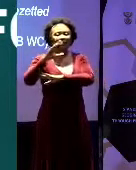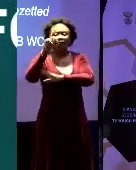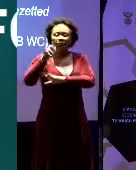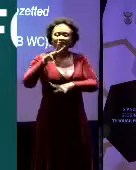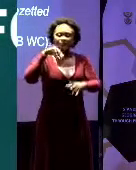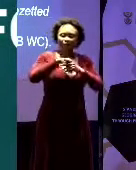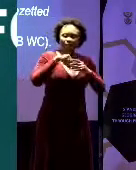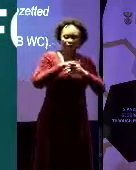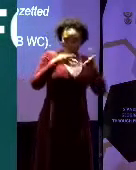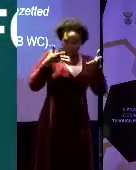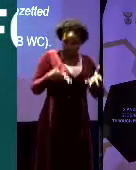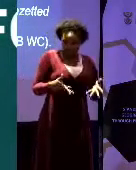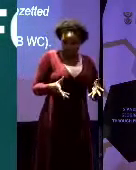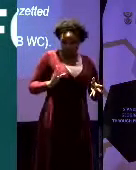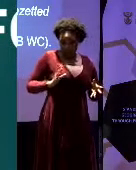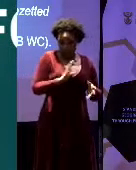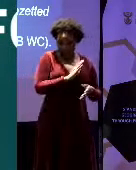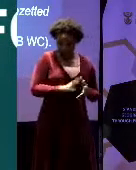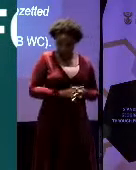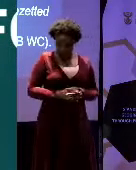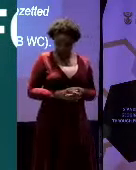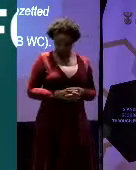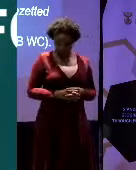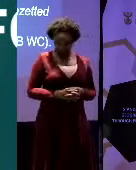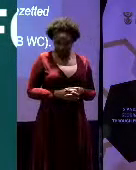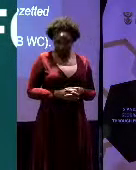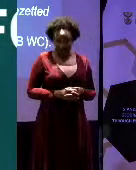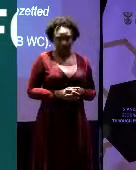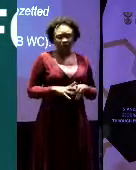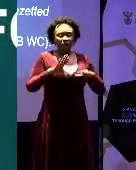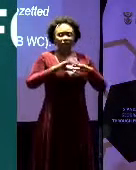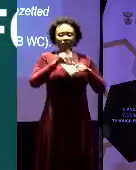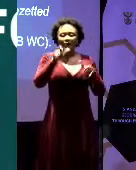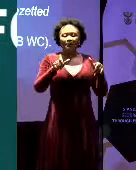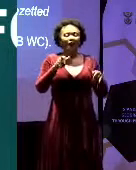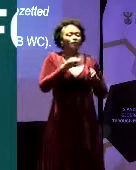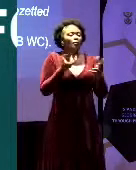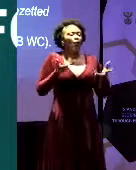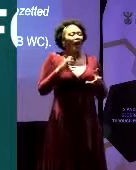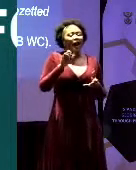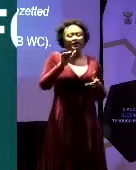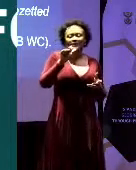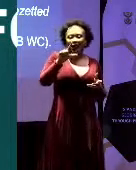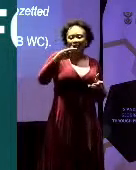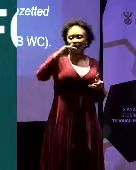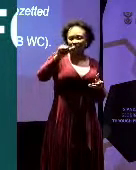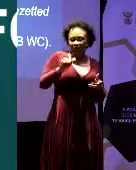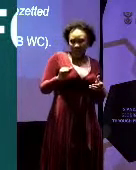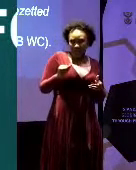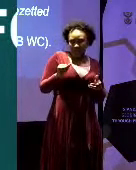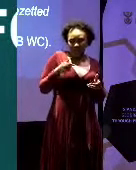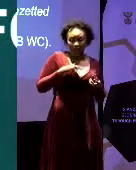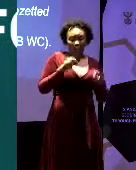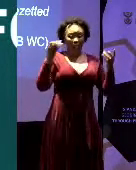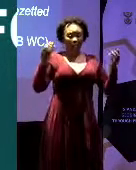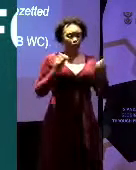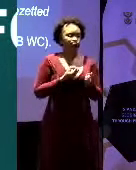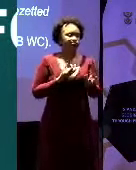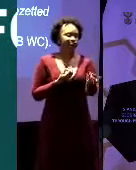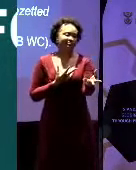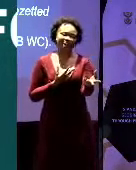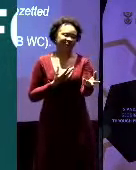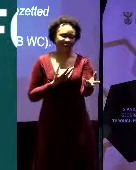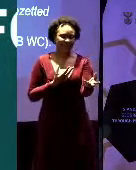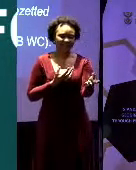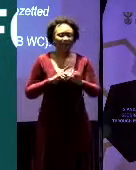this particular new committee. A member from SALGA, I won't say much, I think enough has been said. SALGA is